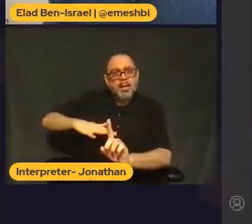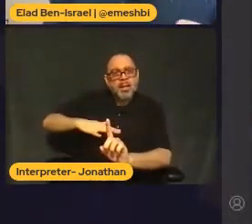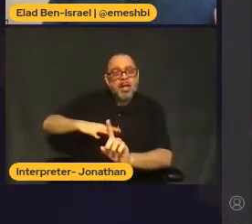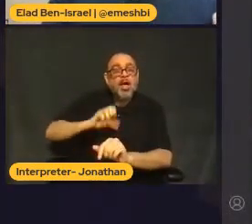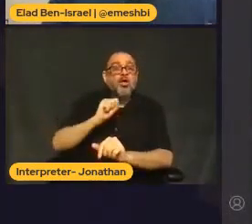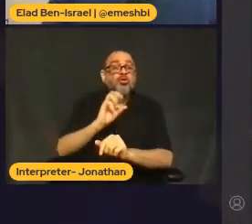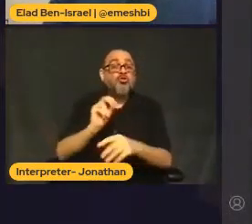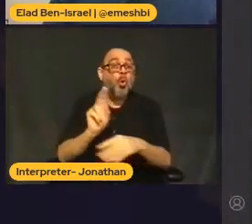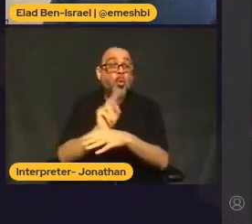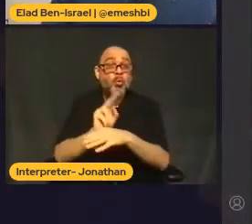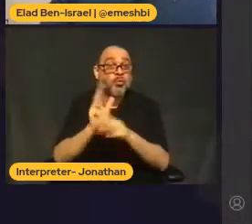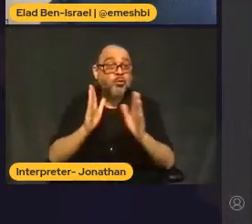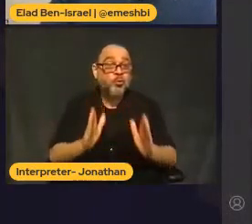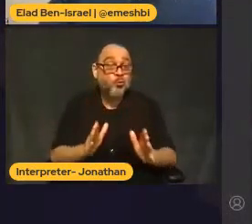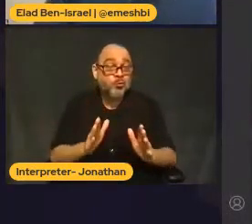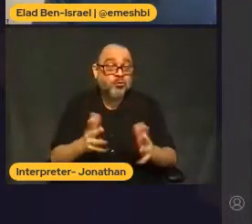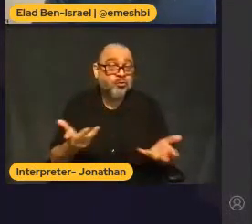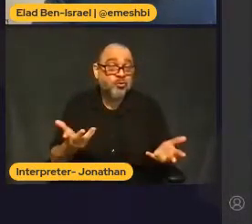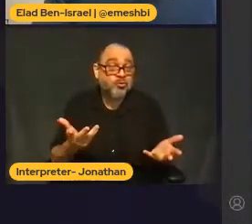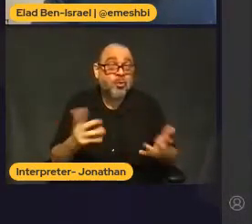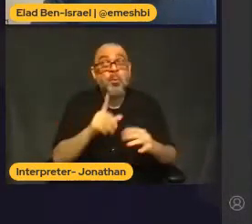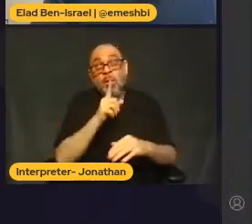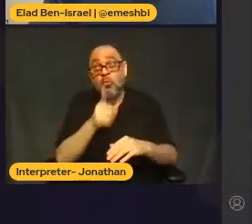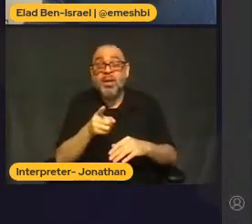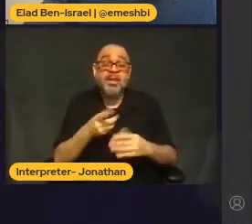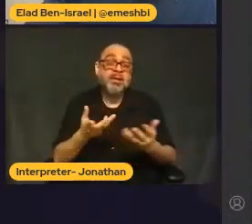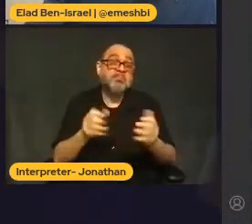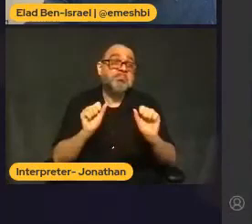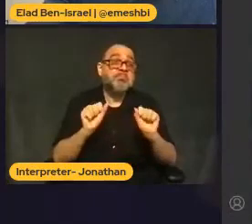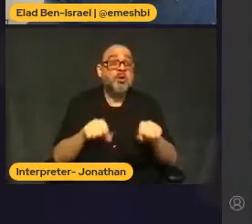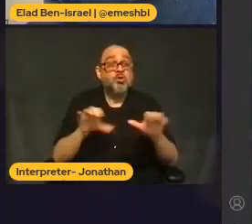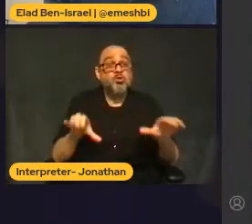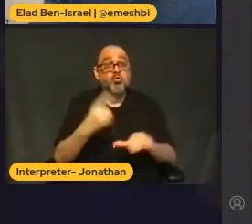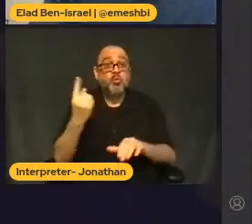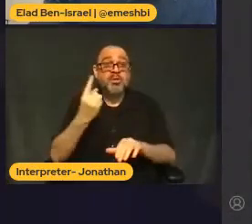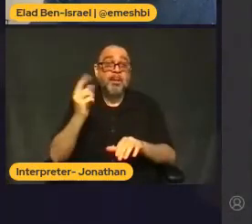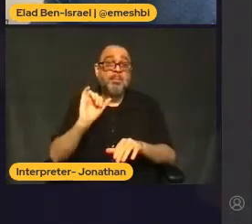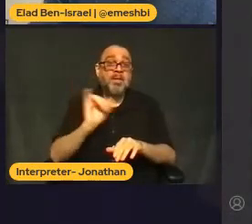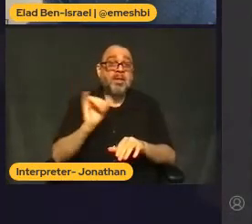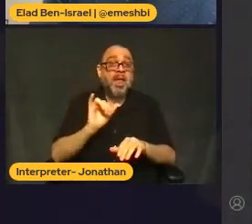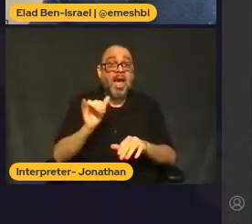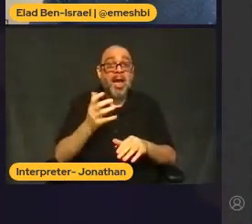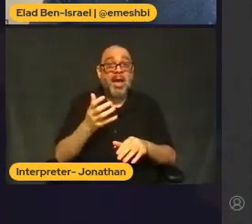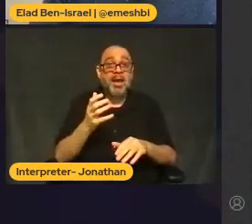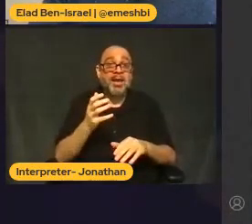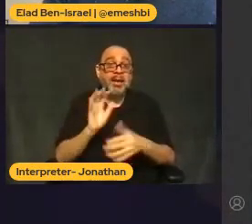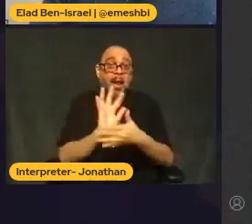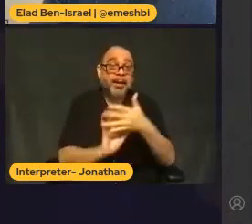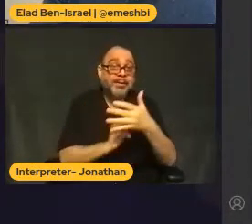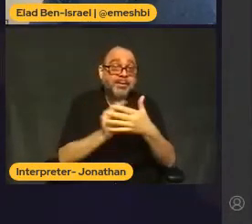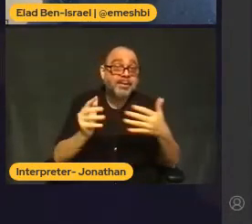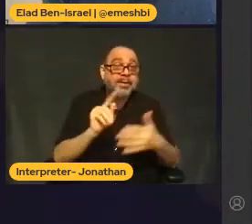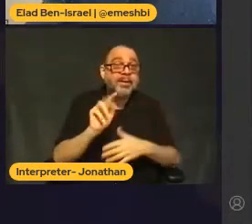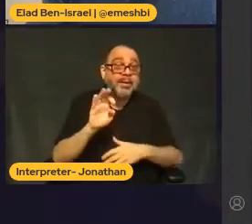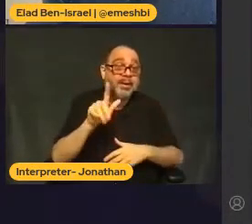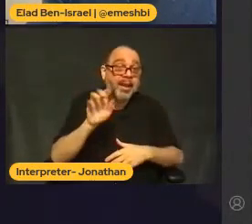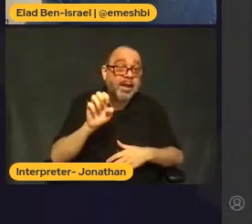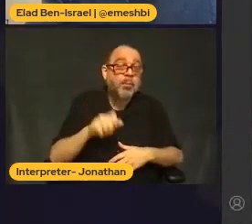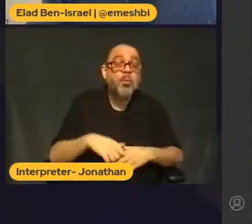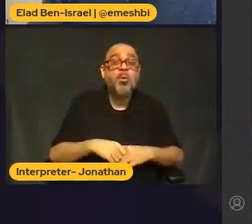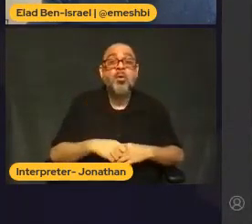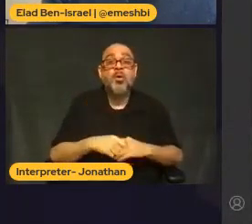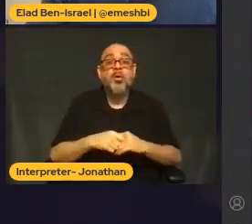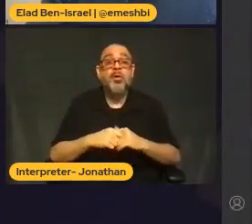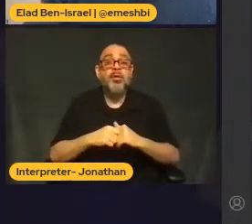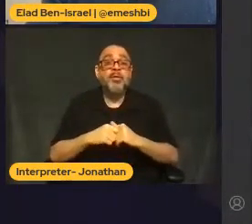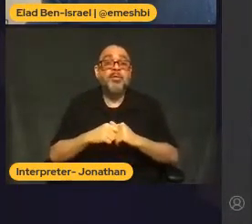need to do, and it could also do something like table. It also can do something like this